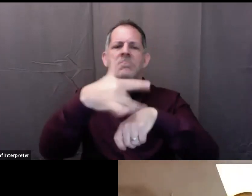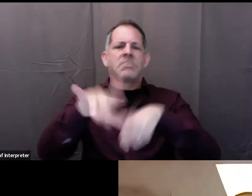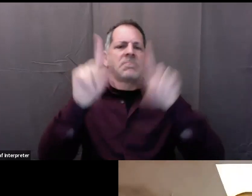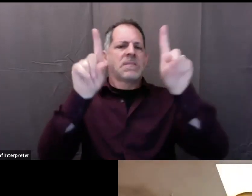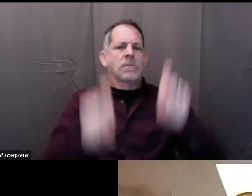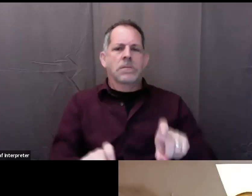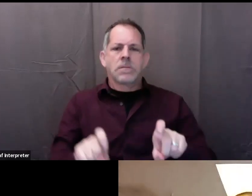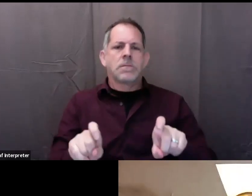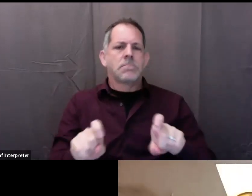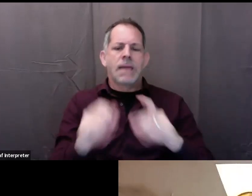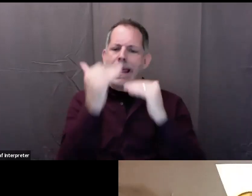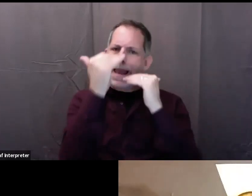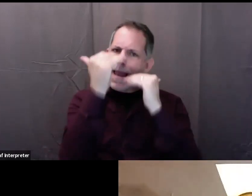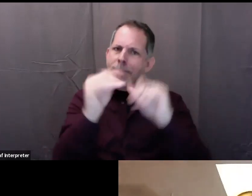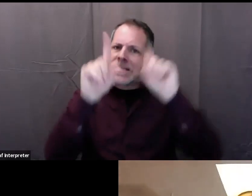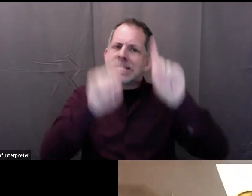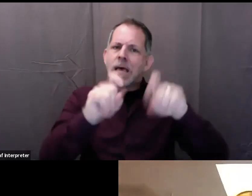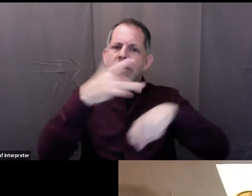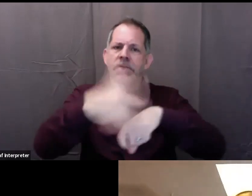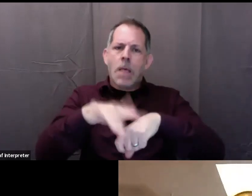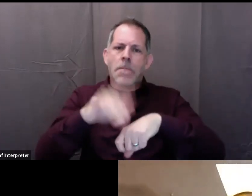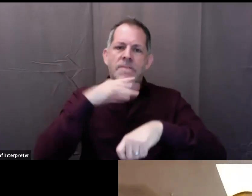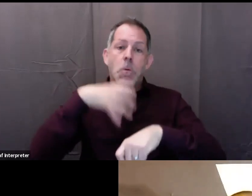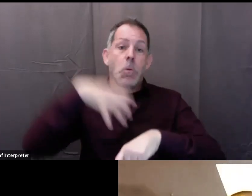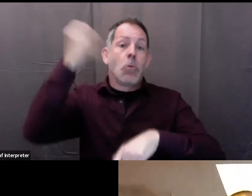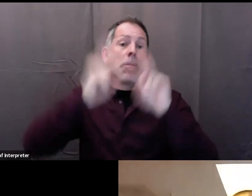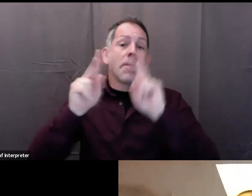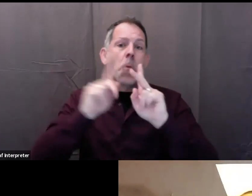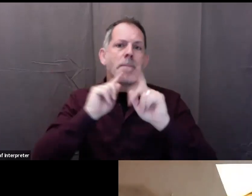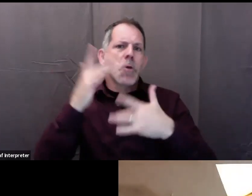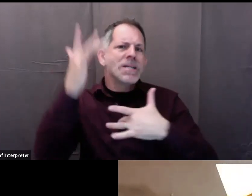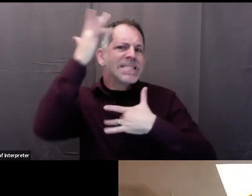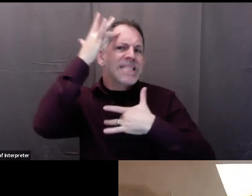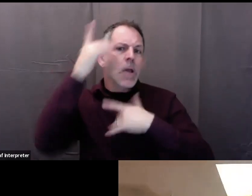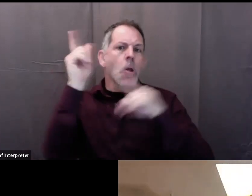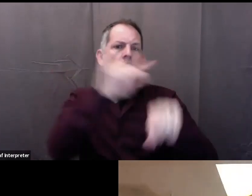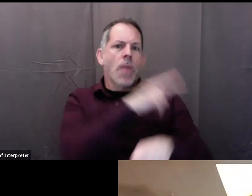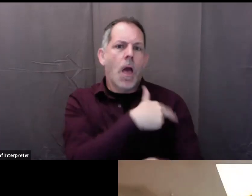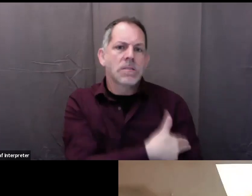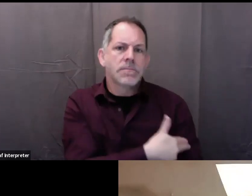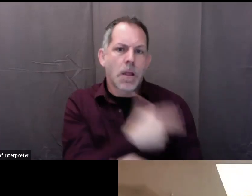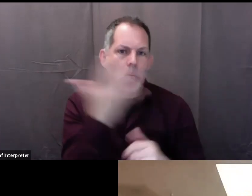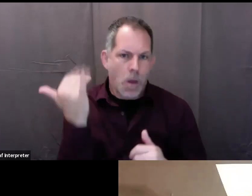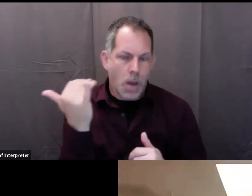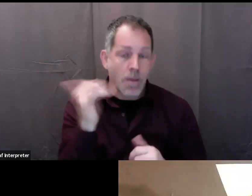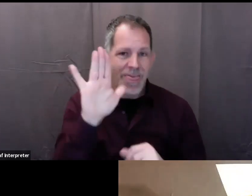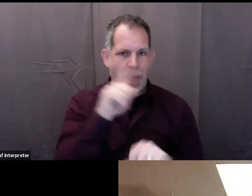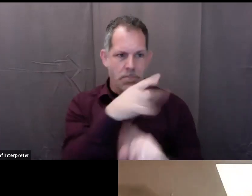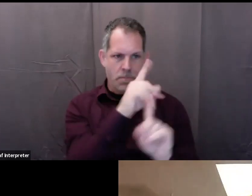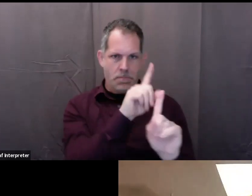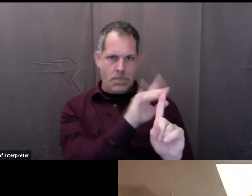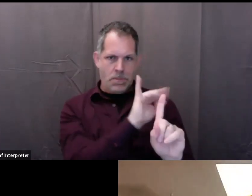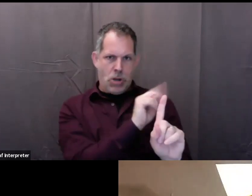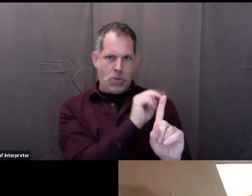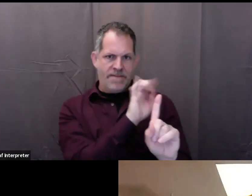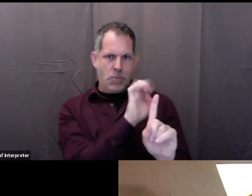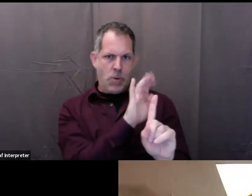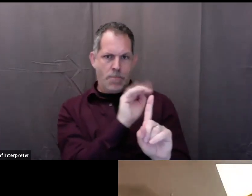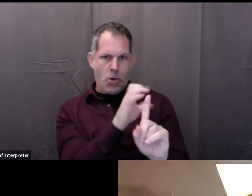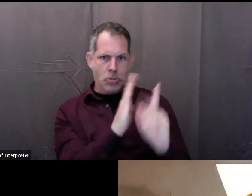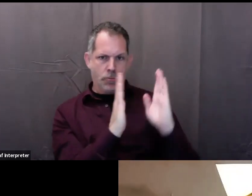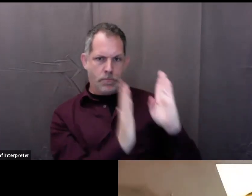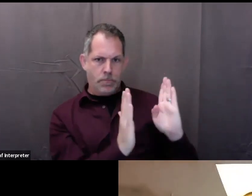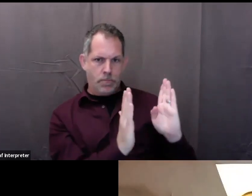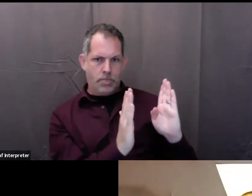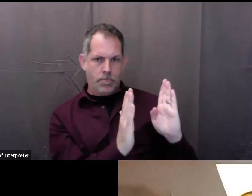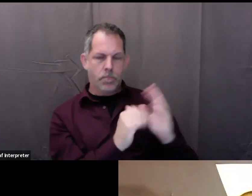being hospitalized. And because advanced age is a risk factor for that, we had that